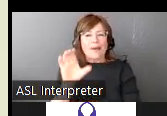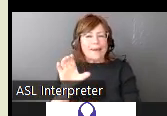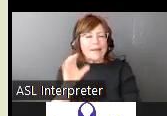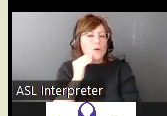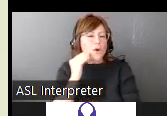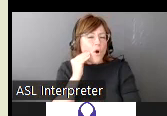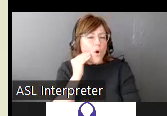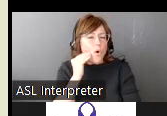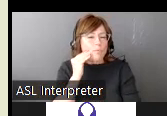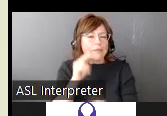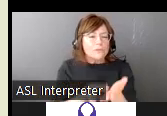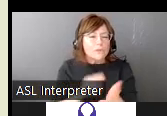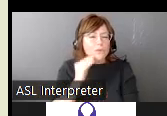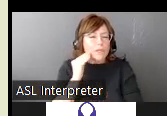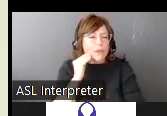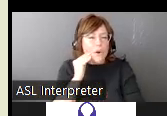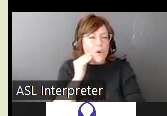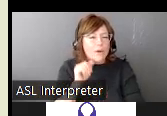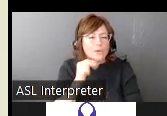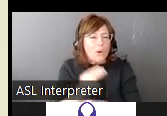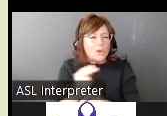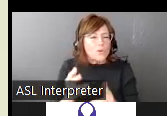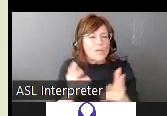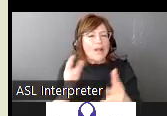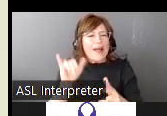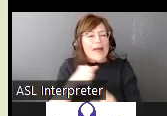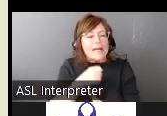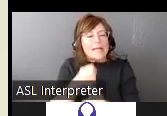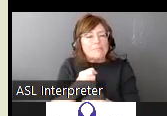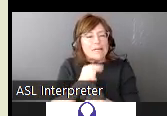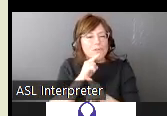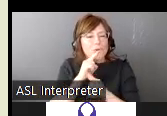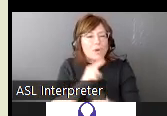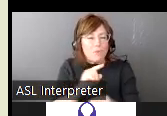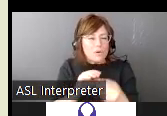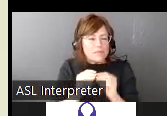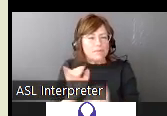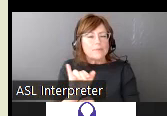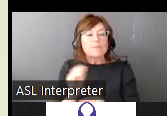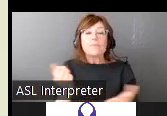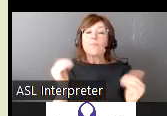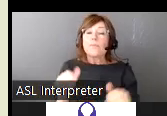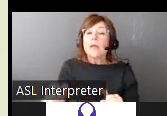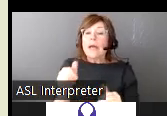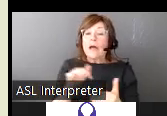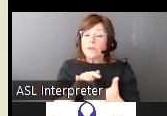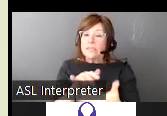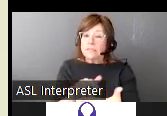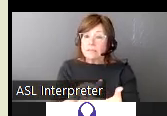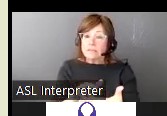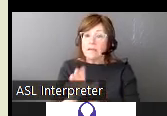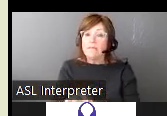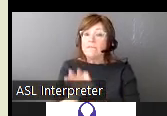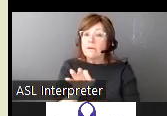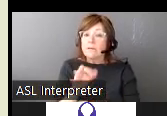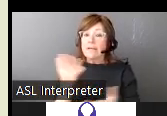affects the reporting of neglect and abuse as well. Previous studies have also found that financial